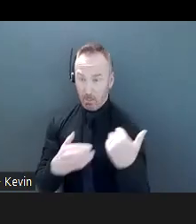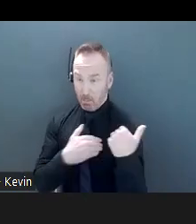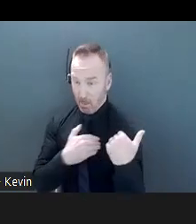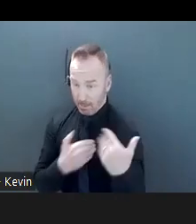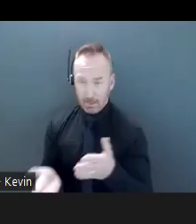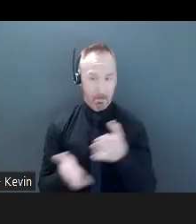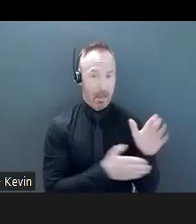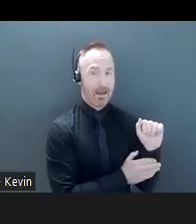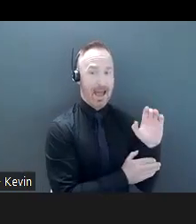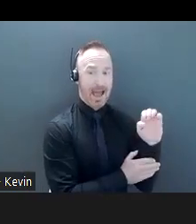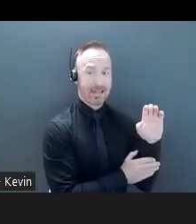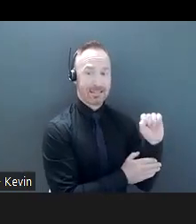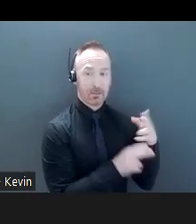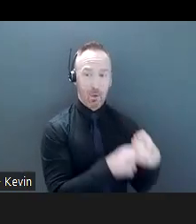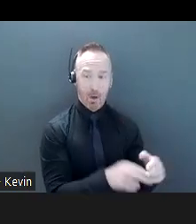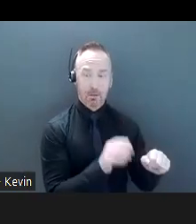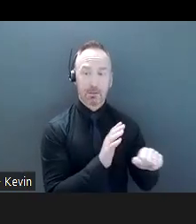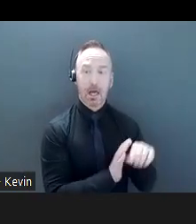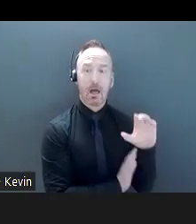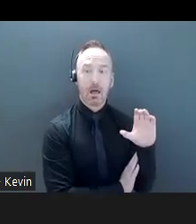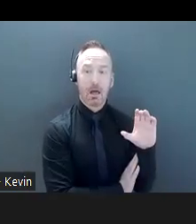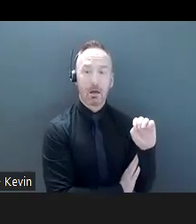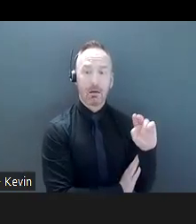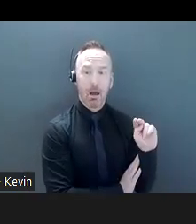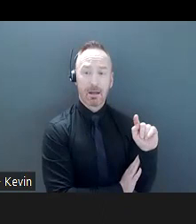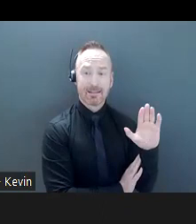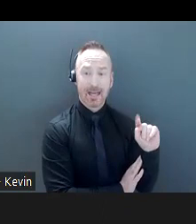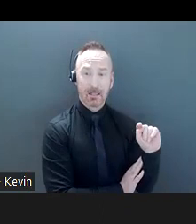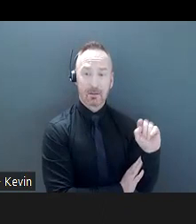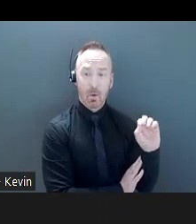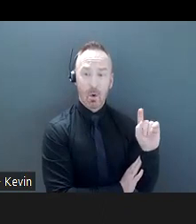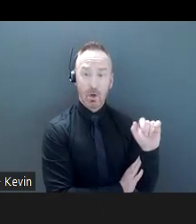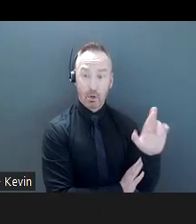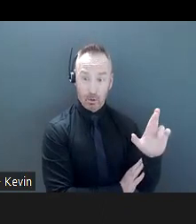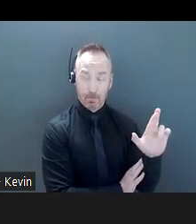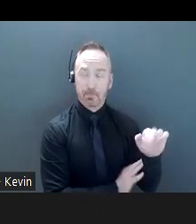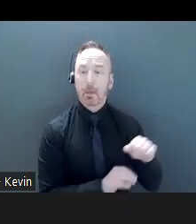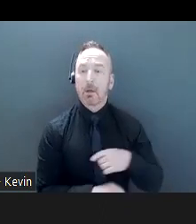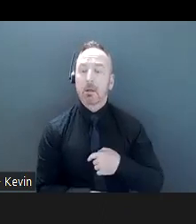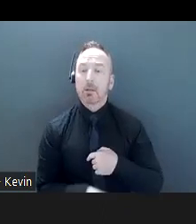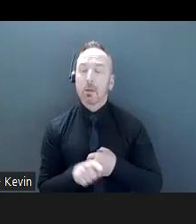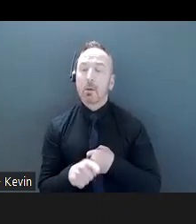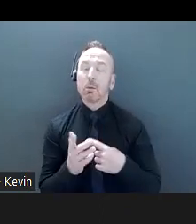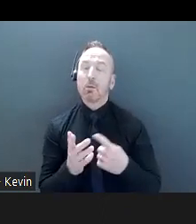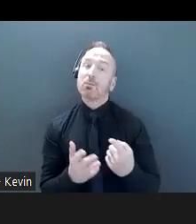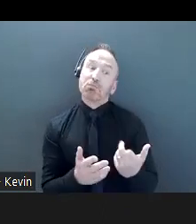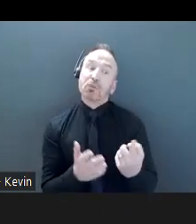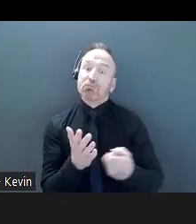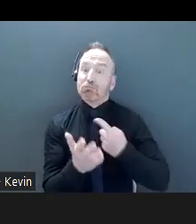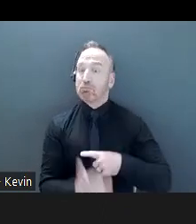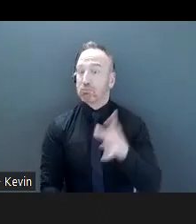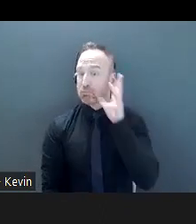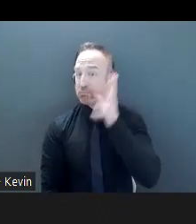a contact order. And that's what you'll hear me referring to. And situations when grandparents' rights may become